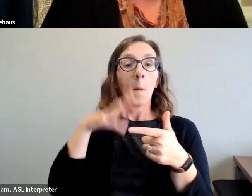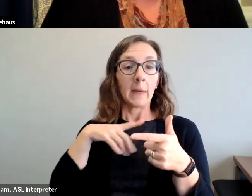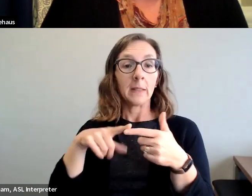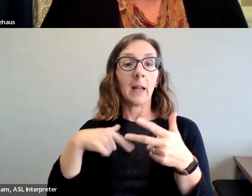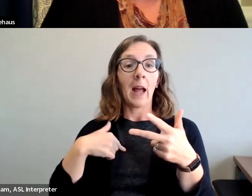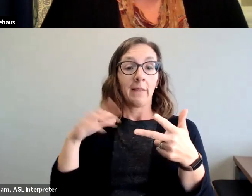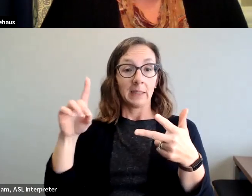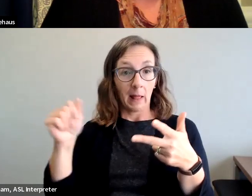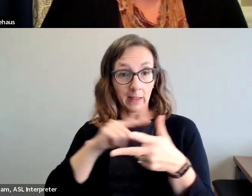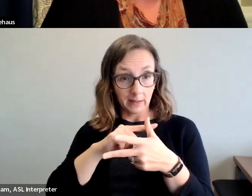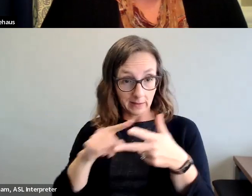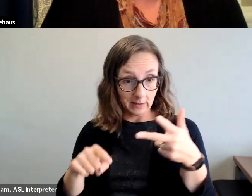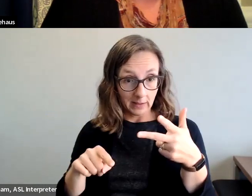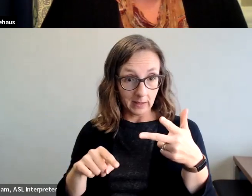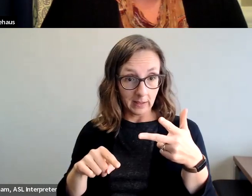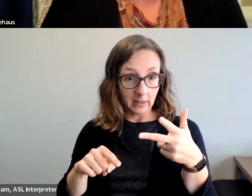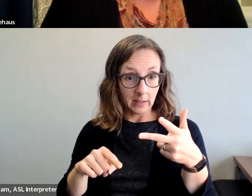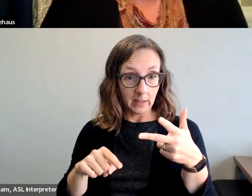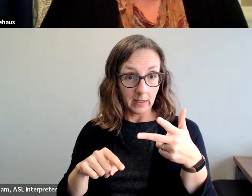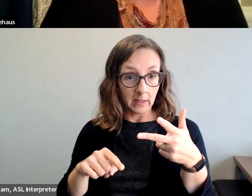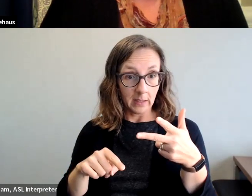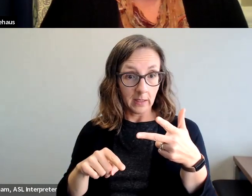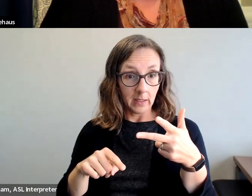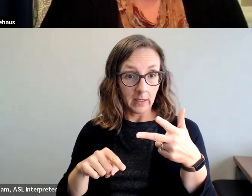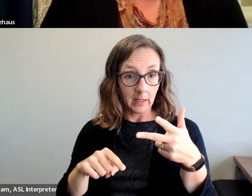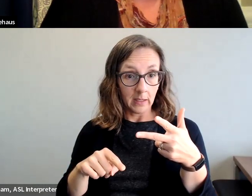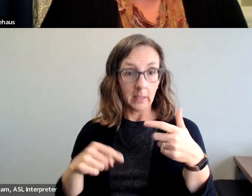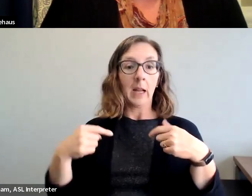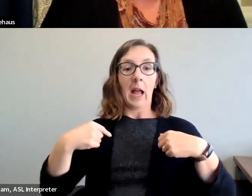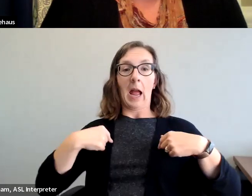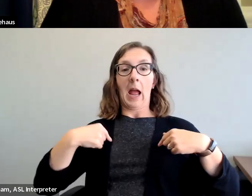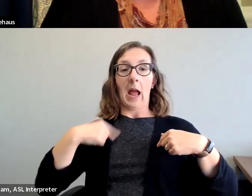disability. And I think where I